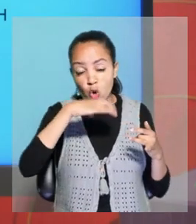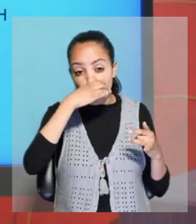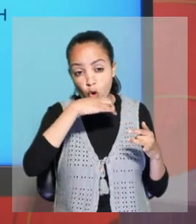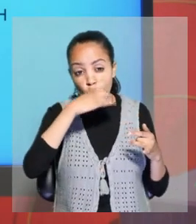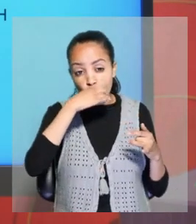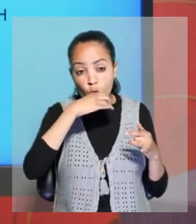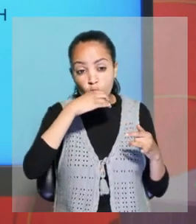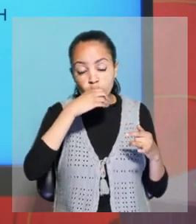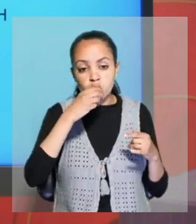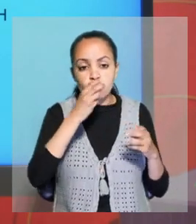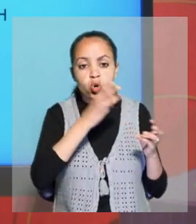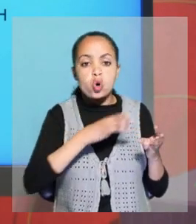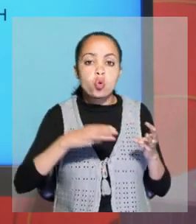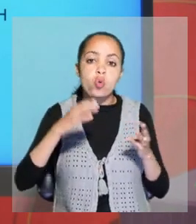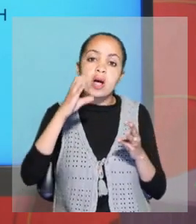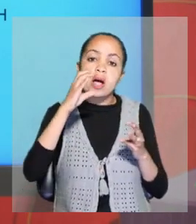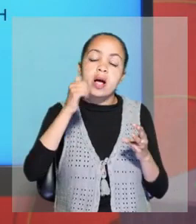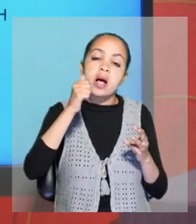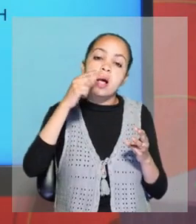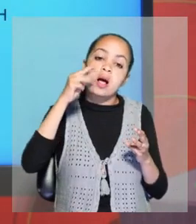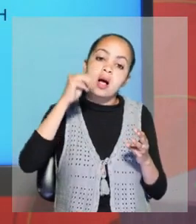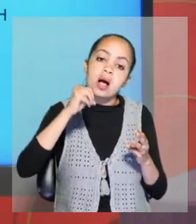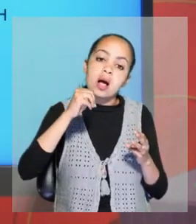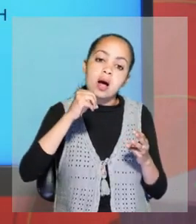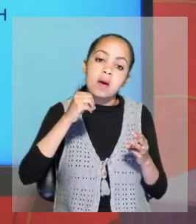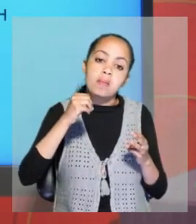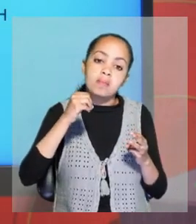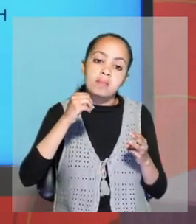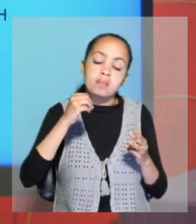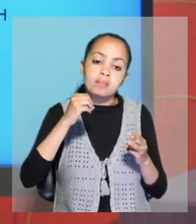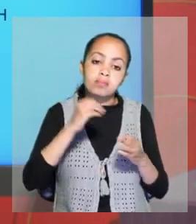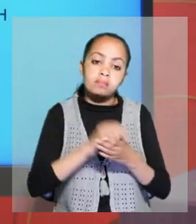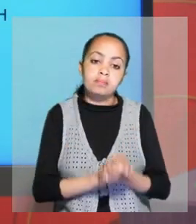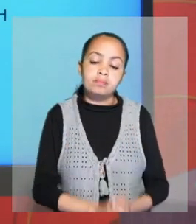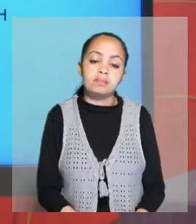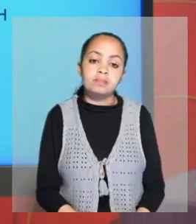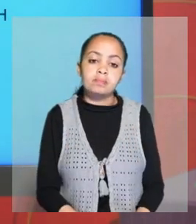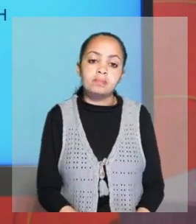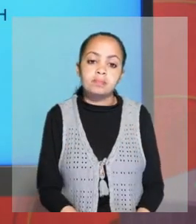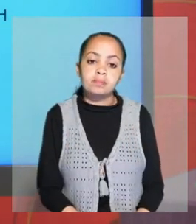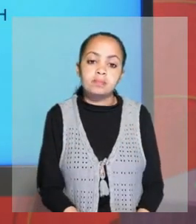desert condition is CAM or transluthian acid metabolism.